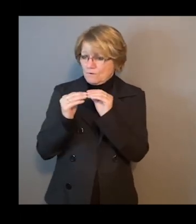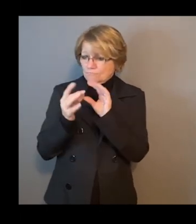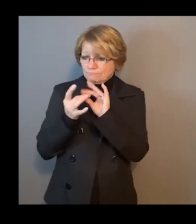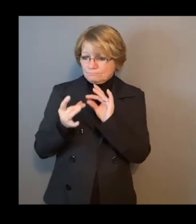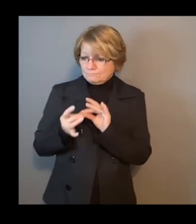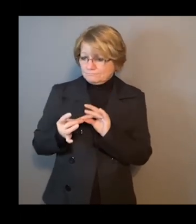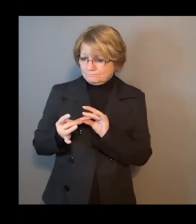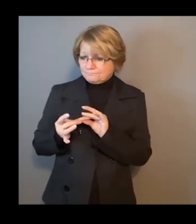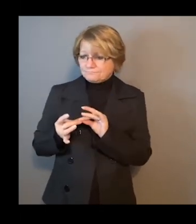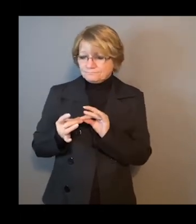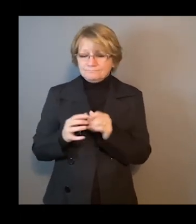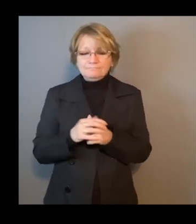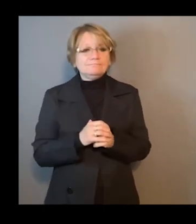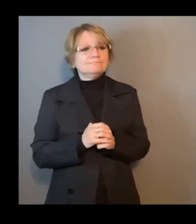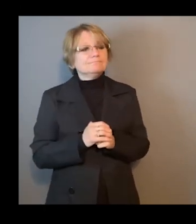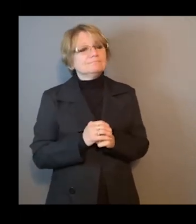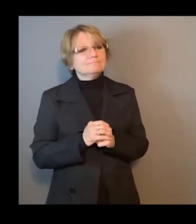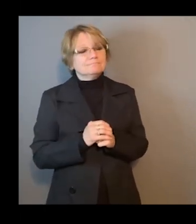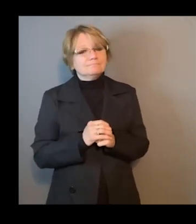in?